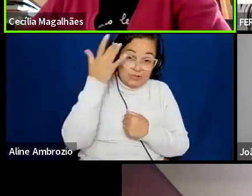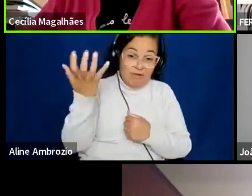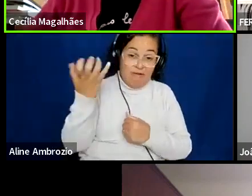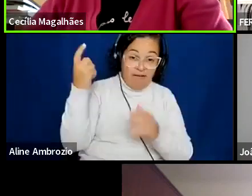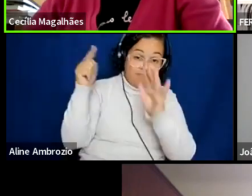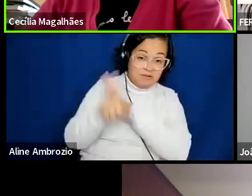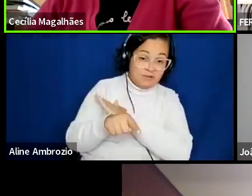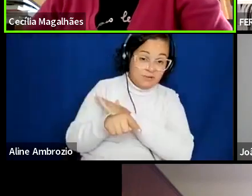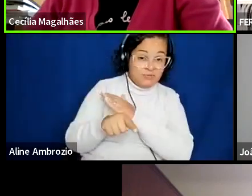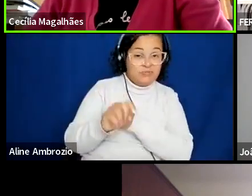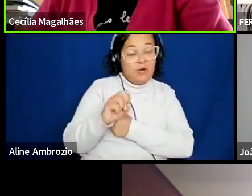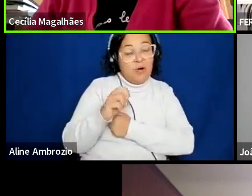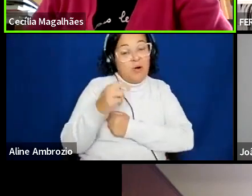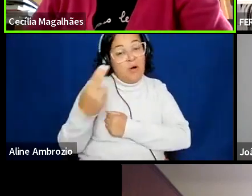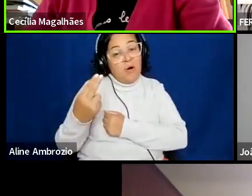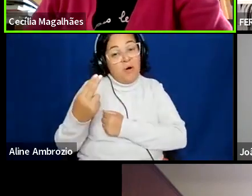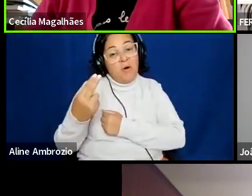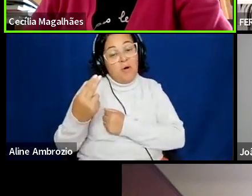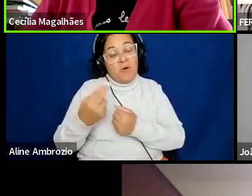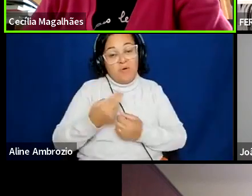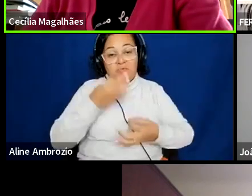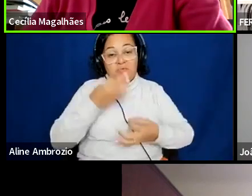something.